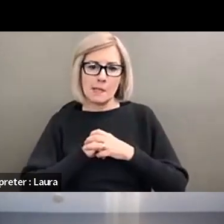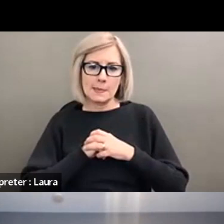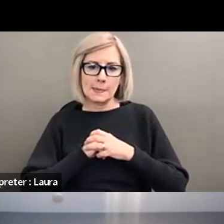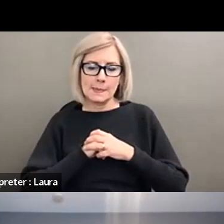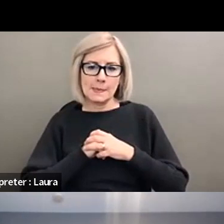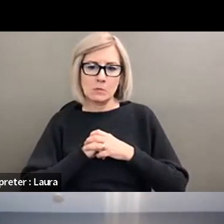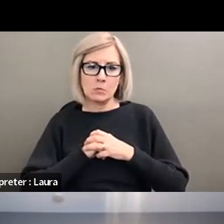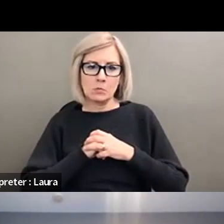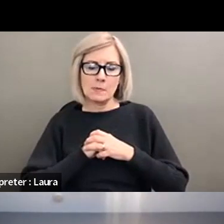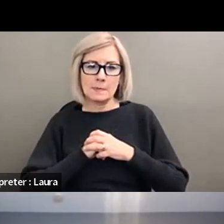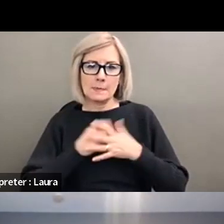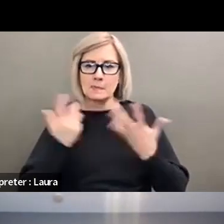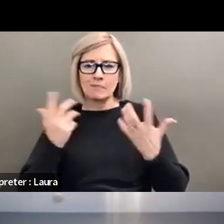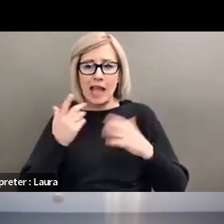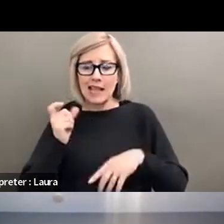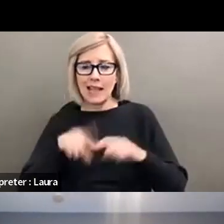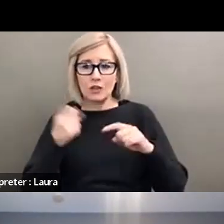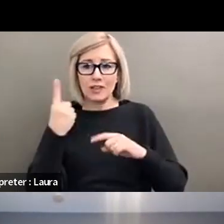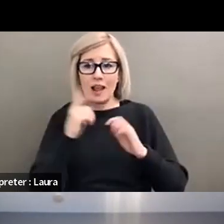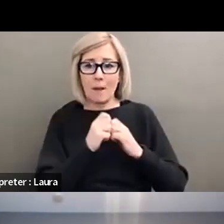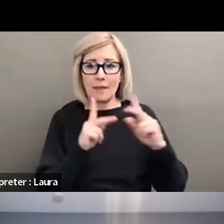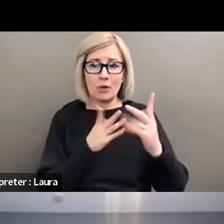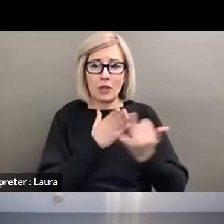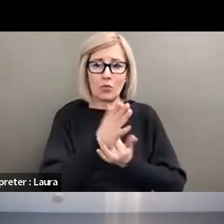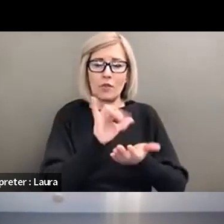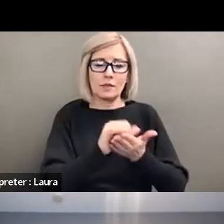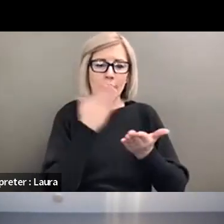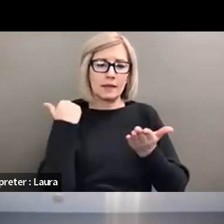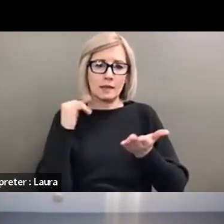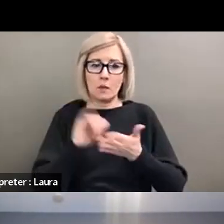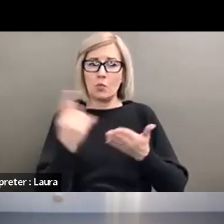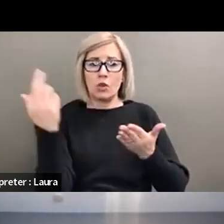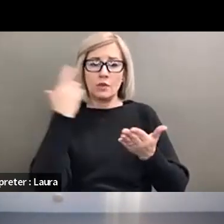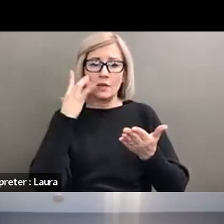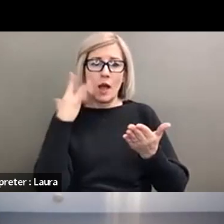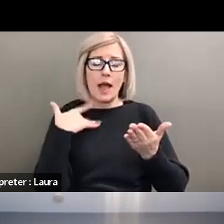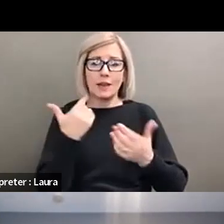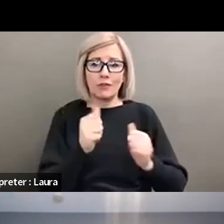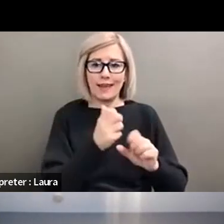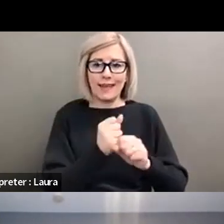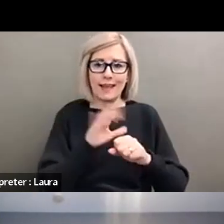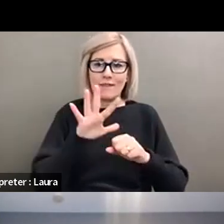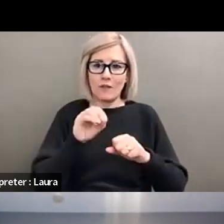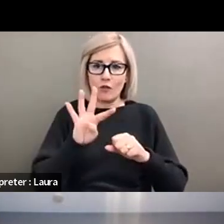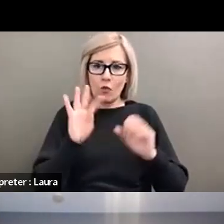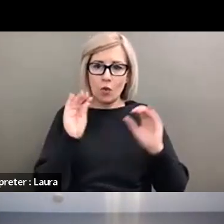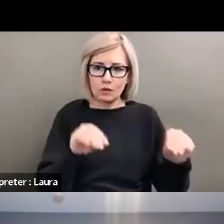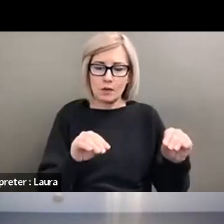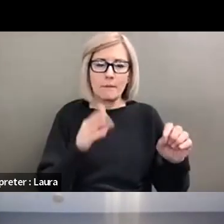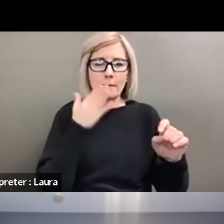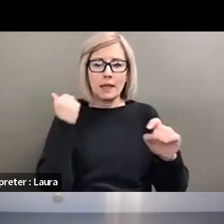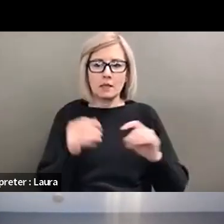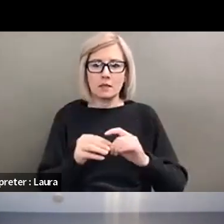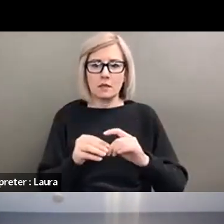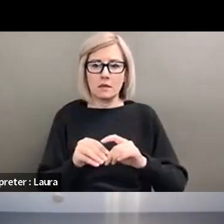how a lot of people get through this, but that was one of the reasons that I tried to get a 504 plan put in place, is